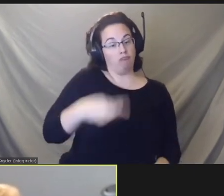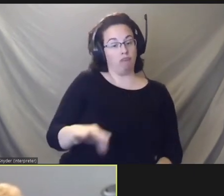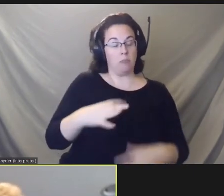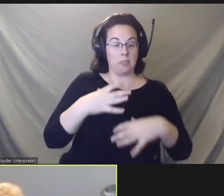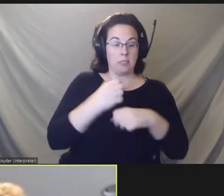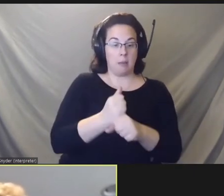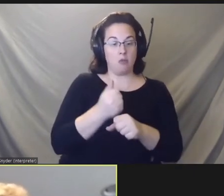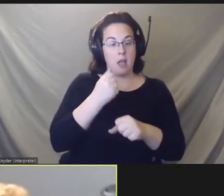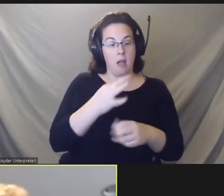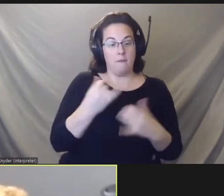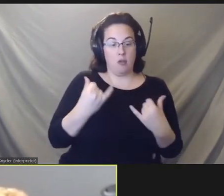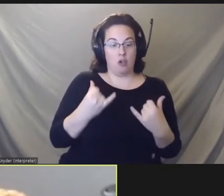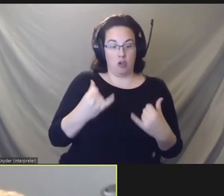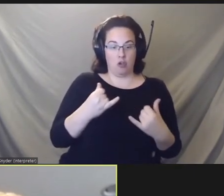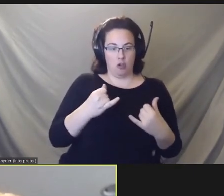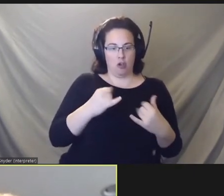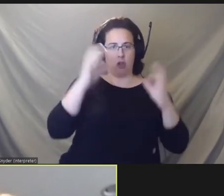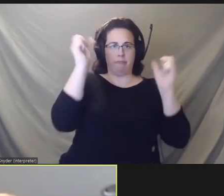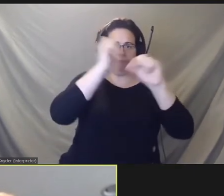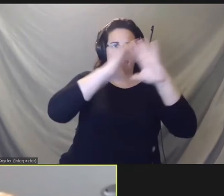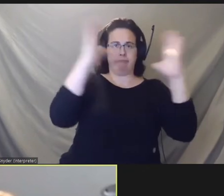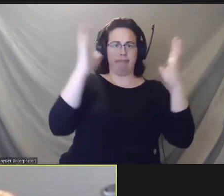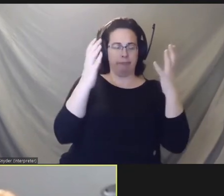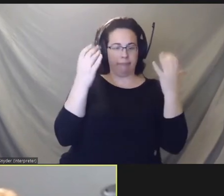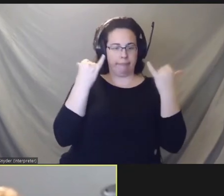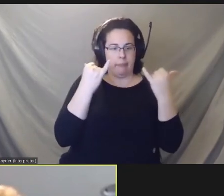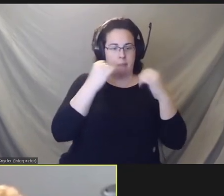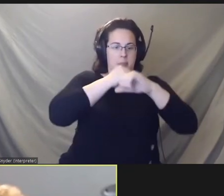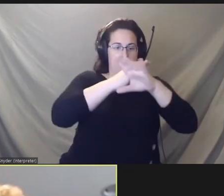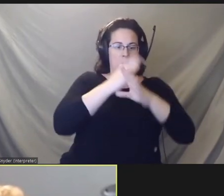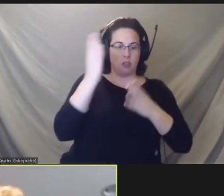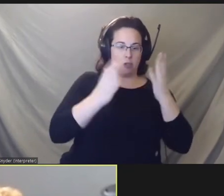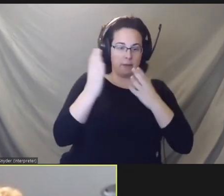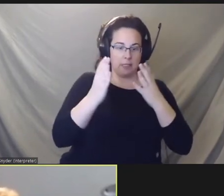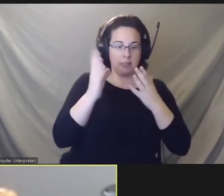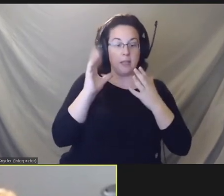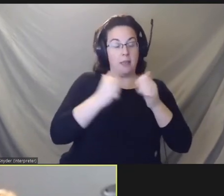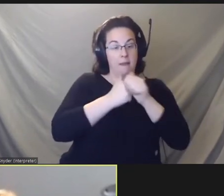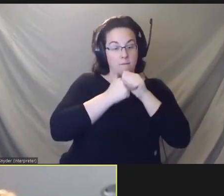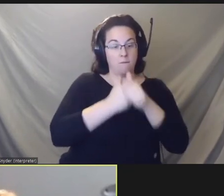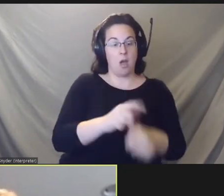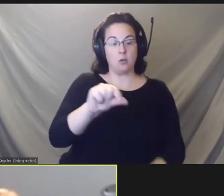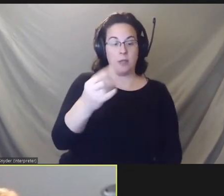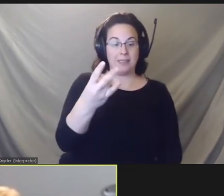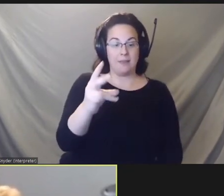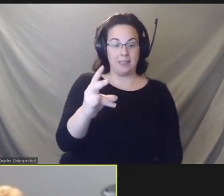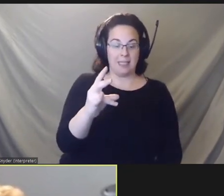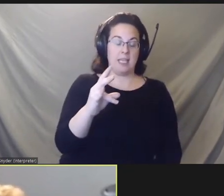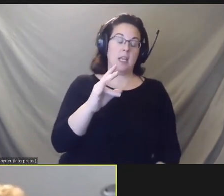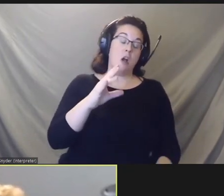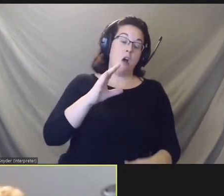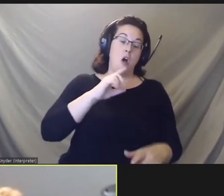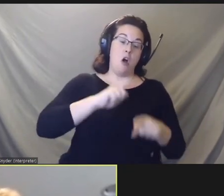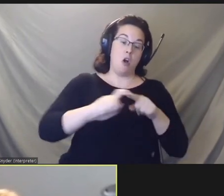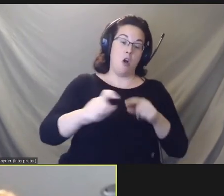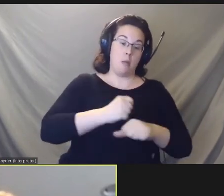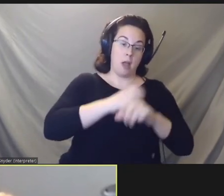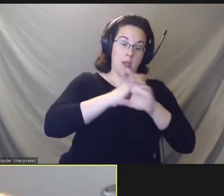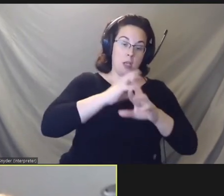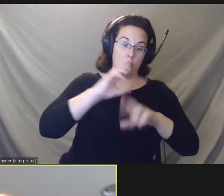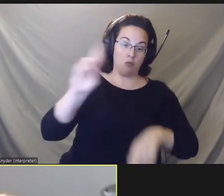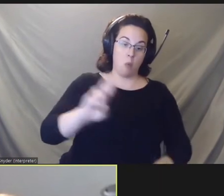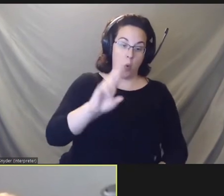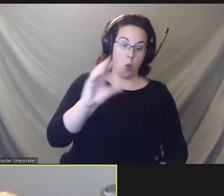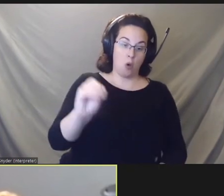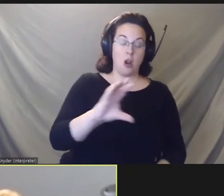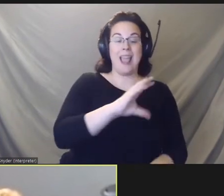call blocking services offered by voice service providers following the Commission's 2017 call blocking report and order and 2019 call